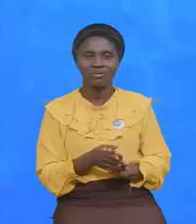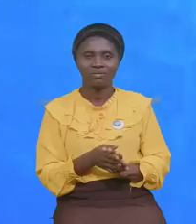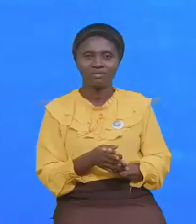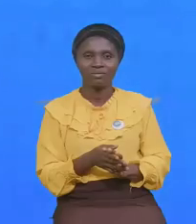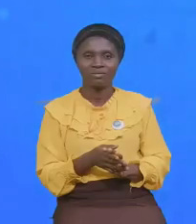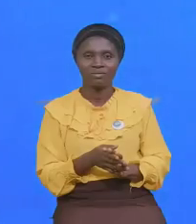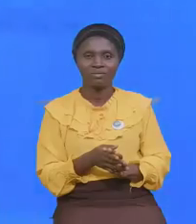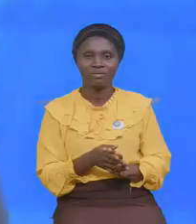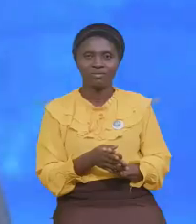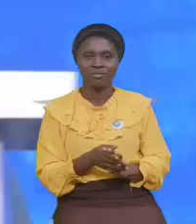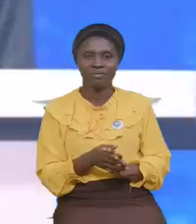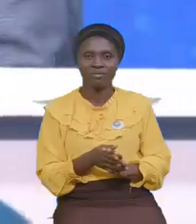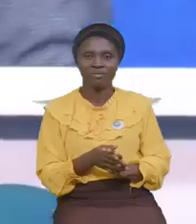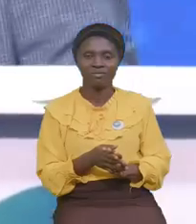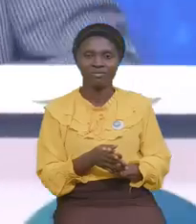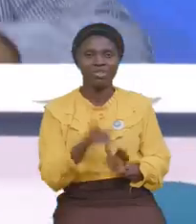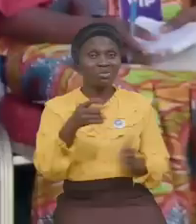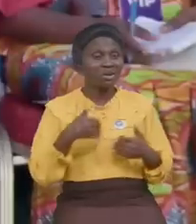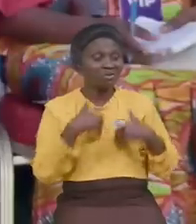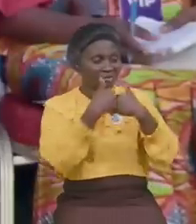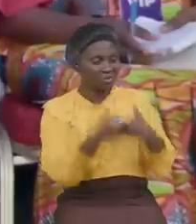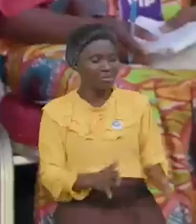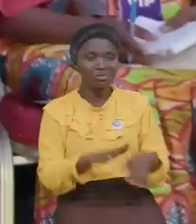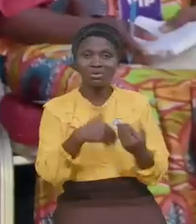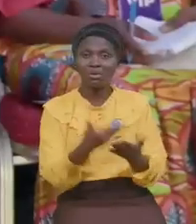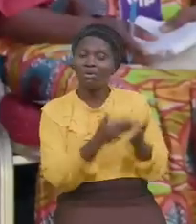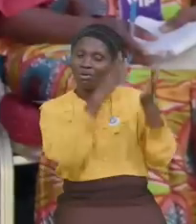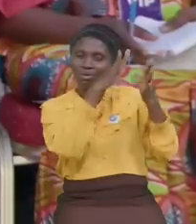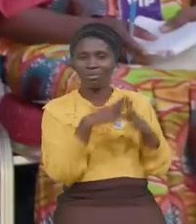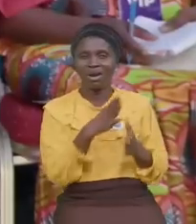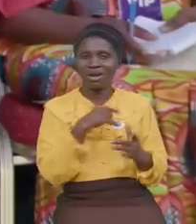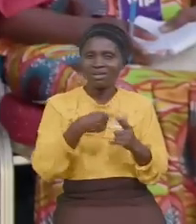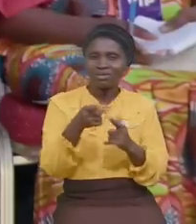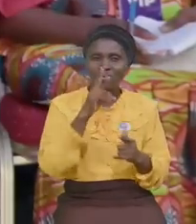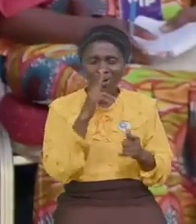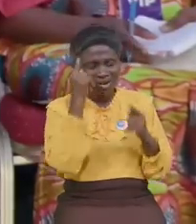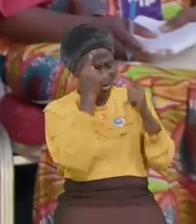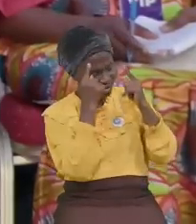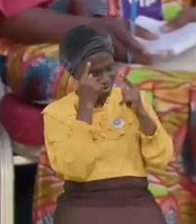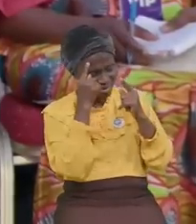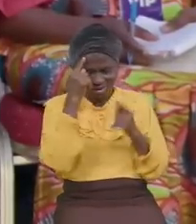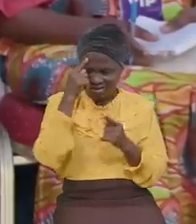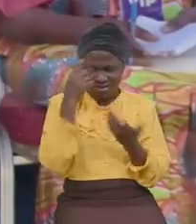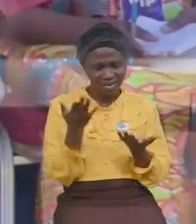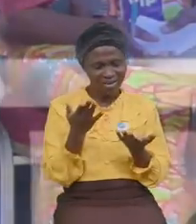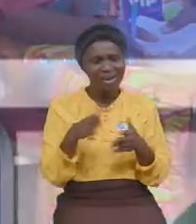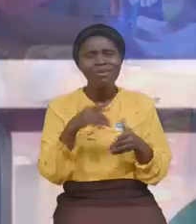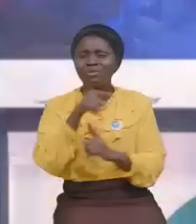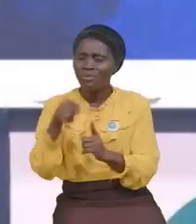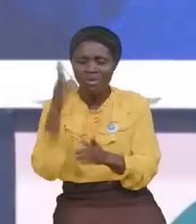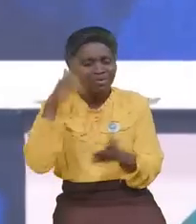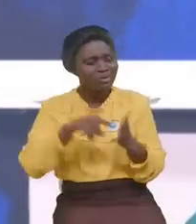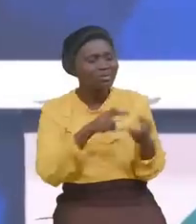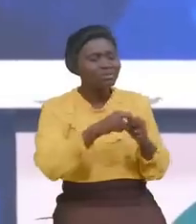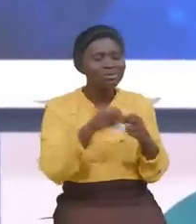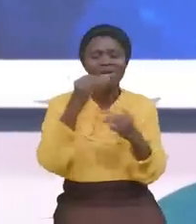You've lost all hope. And you're wondering, when will this end? And the